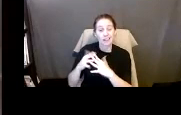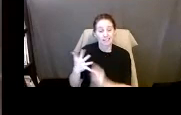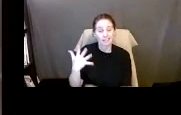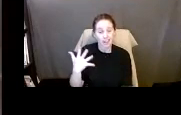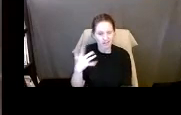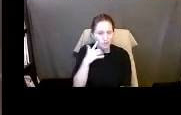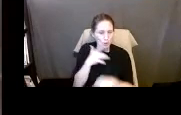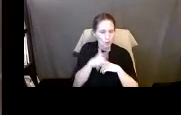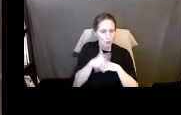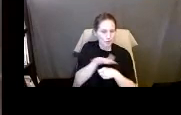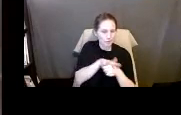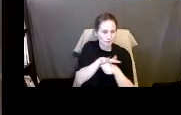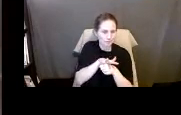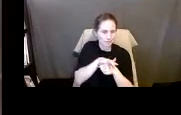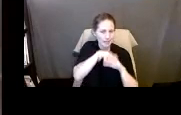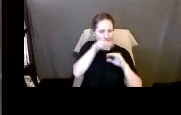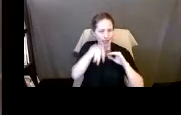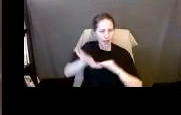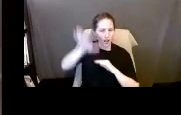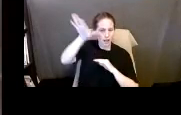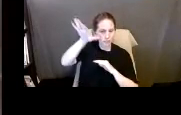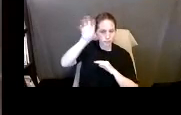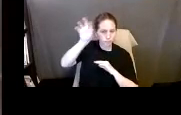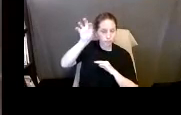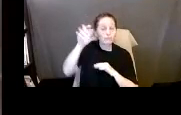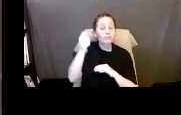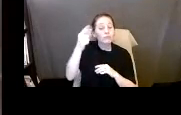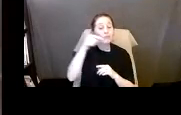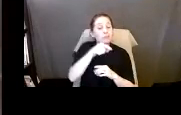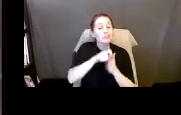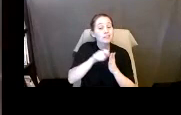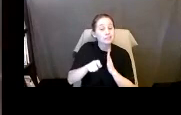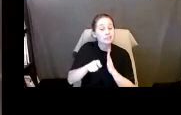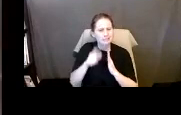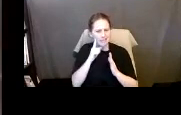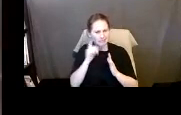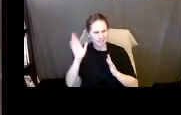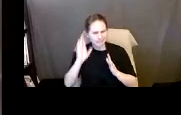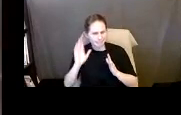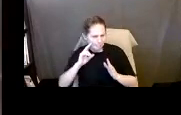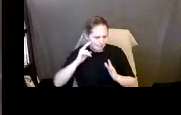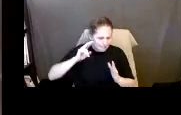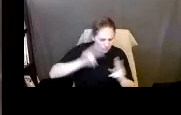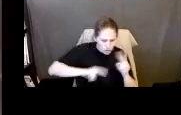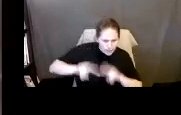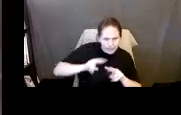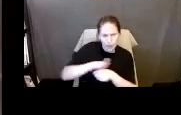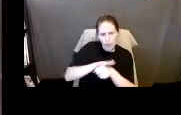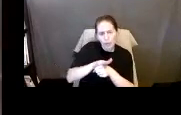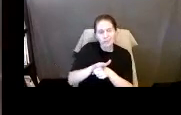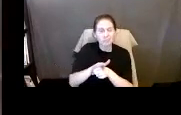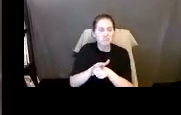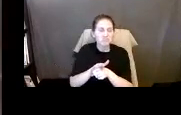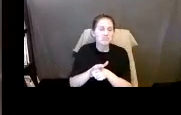earlier places. That's the hilltop settlement. And based on the paleography and its location, it probably dates to the